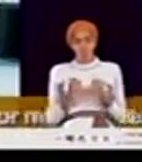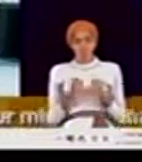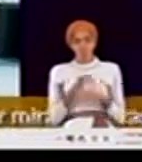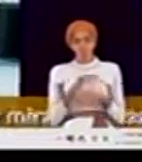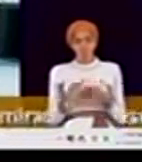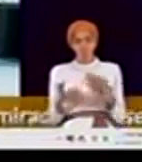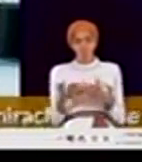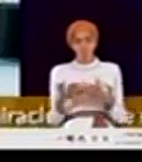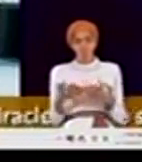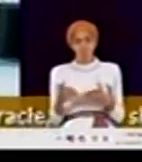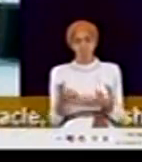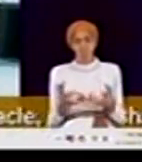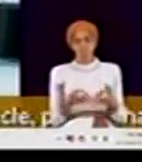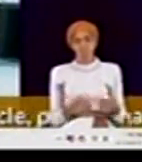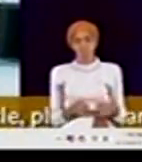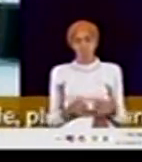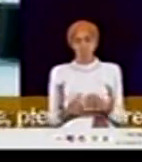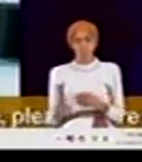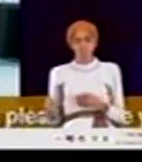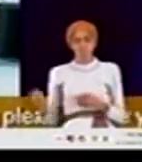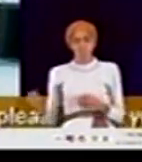just happened to me